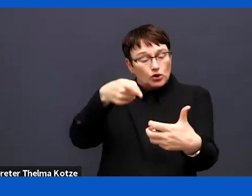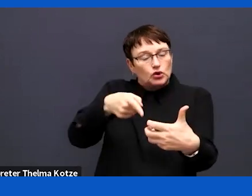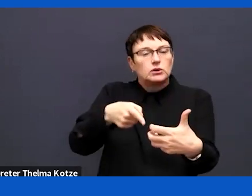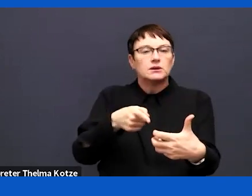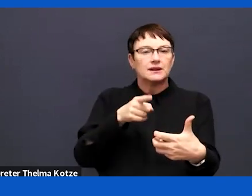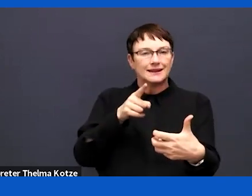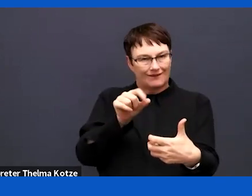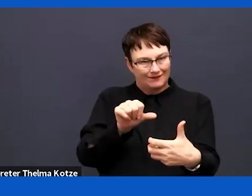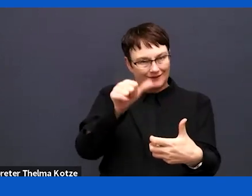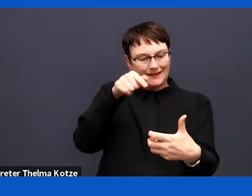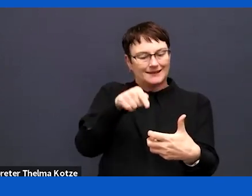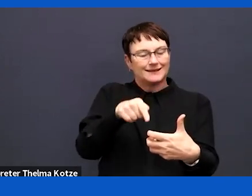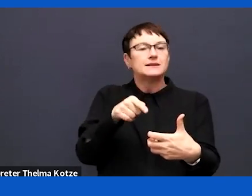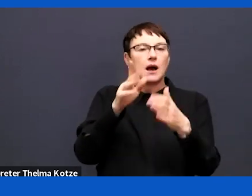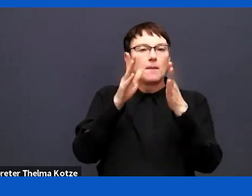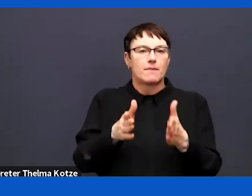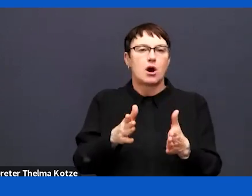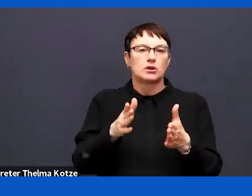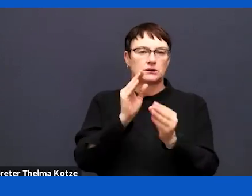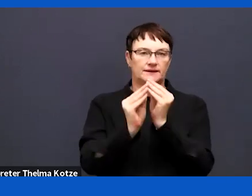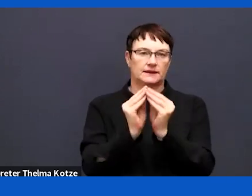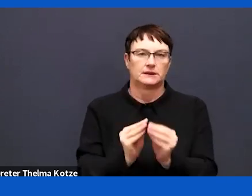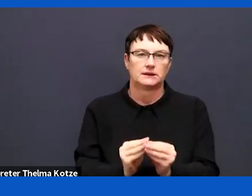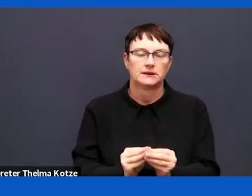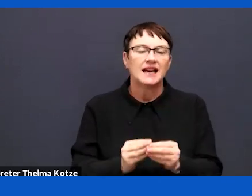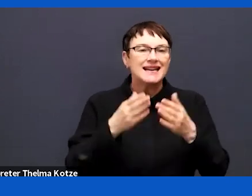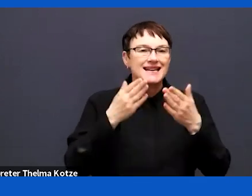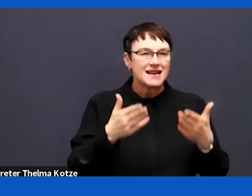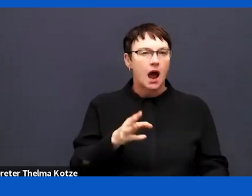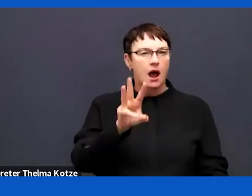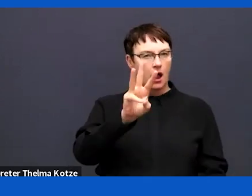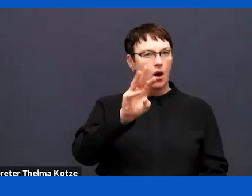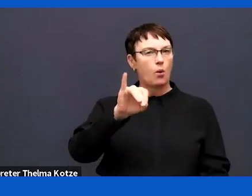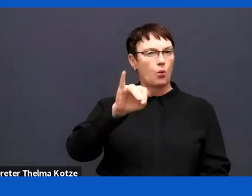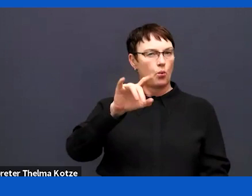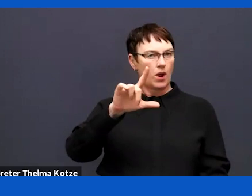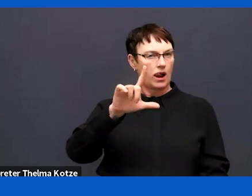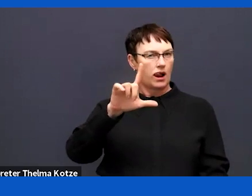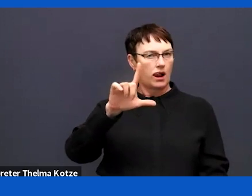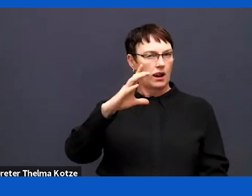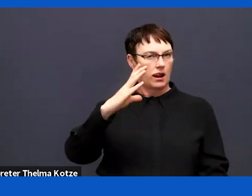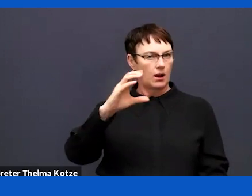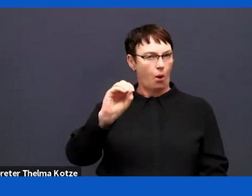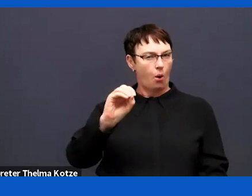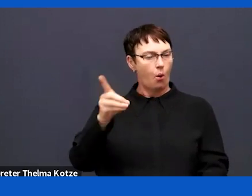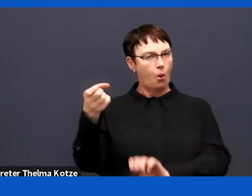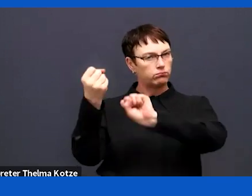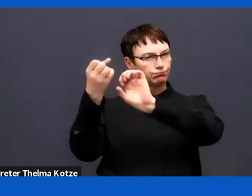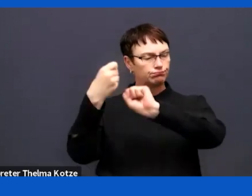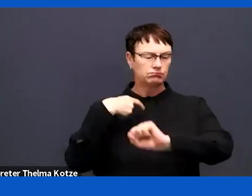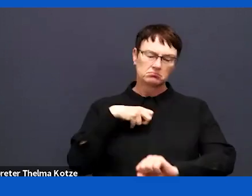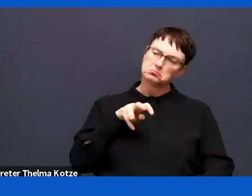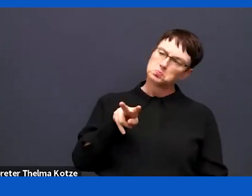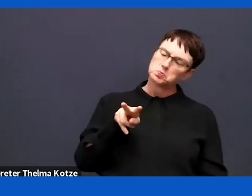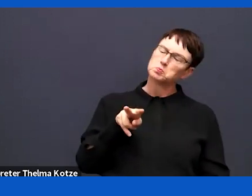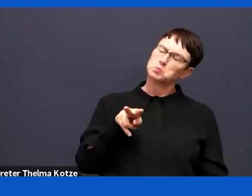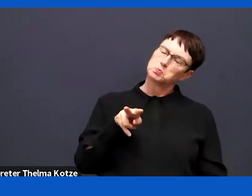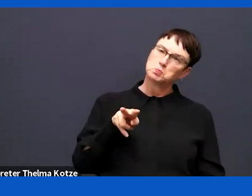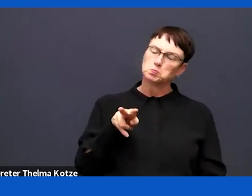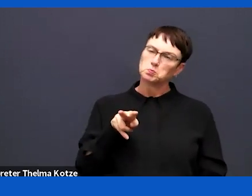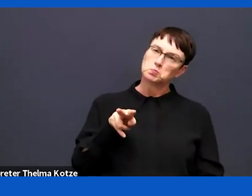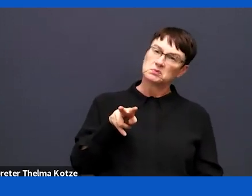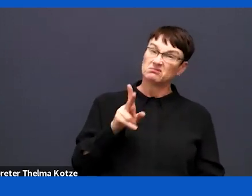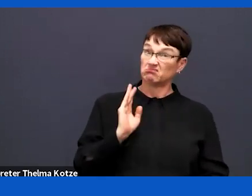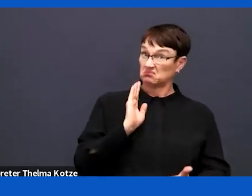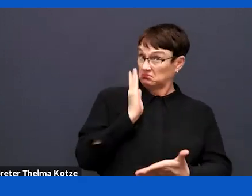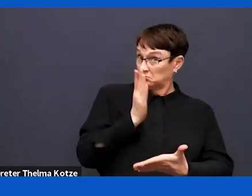But listening to Wilco, I feel like, yeah, there's loads of things that we can like give users more control that are going to be